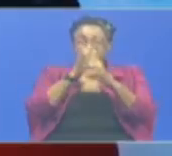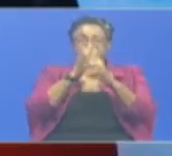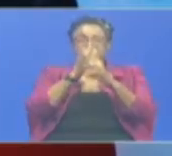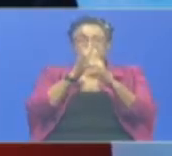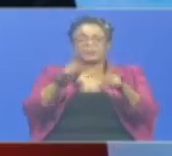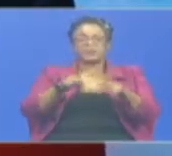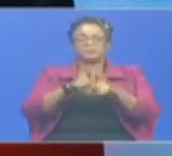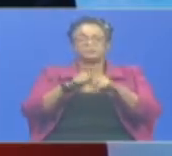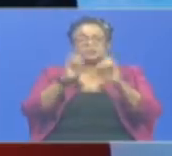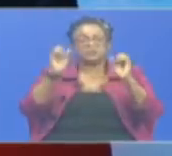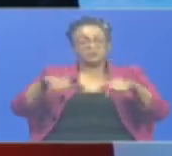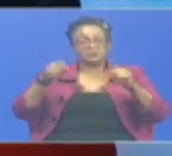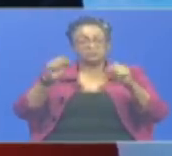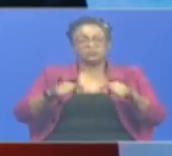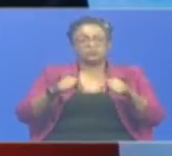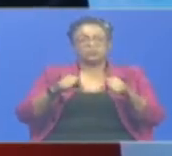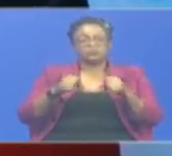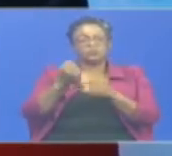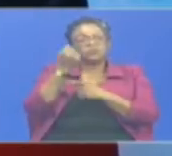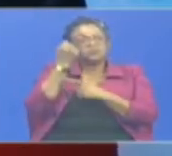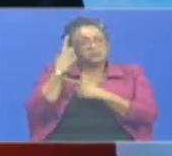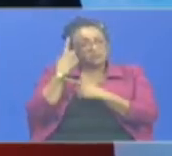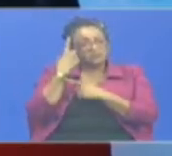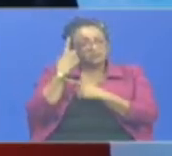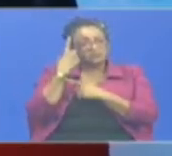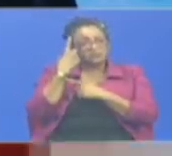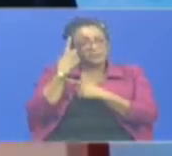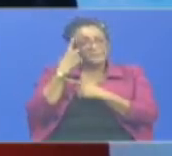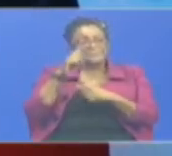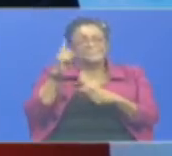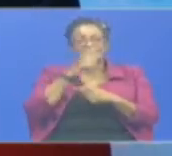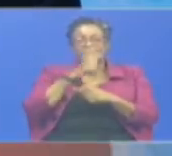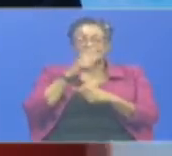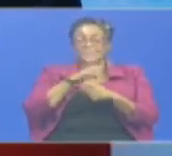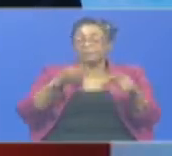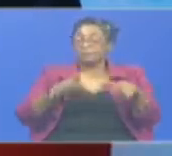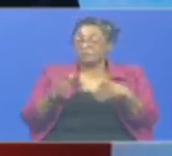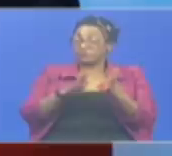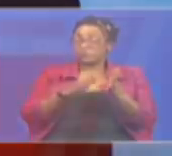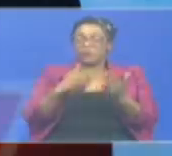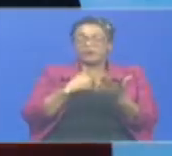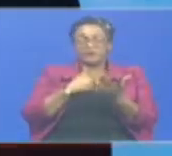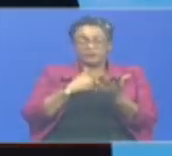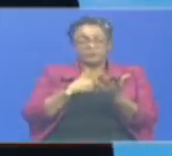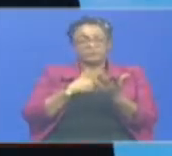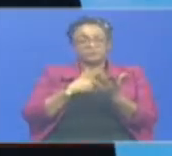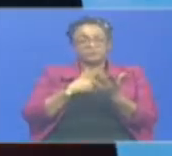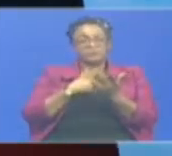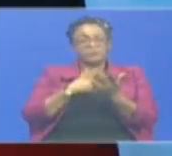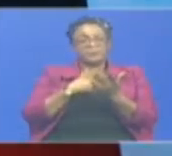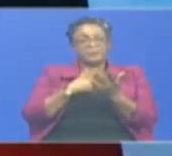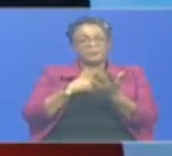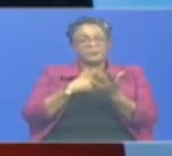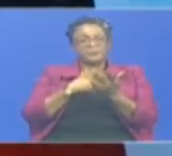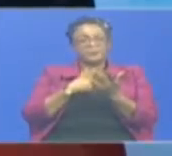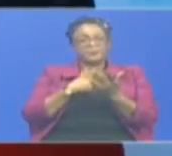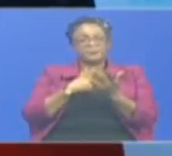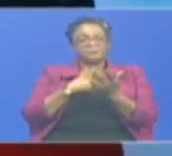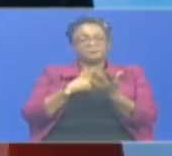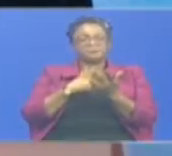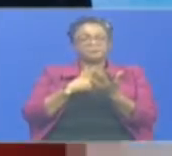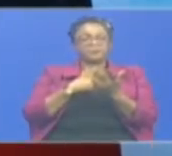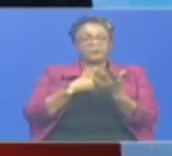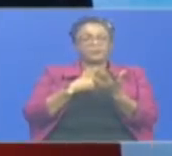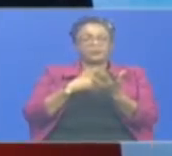able to bear with the tough measures that have been put in place in their localities. In the